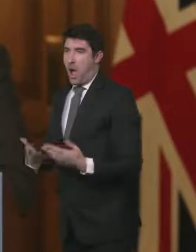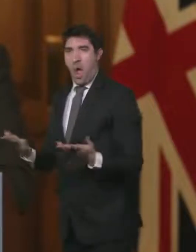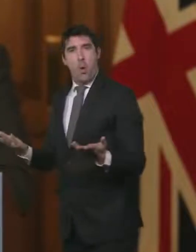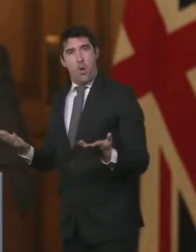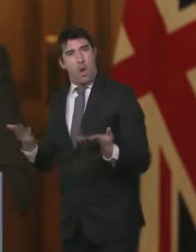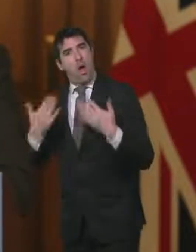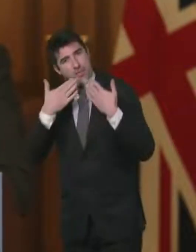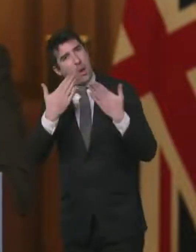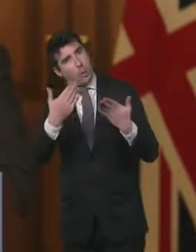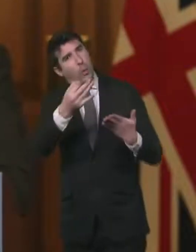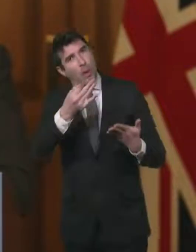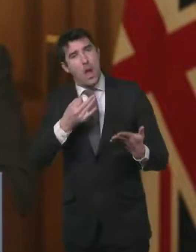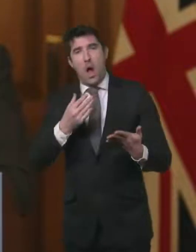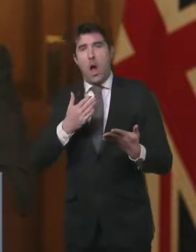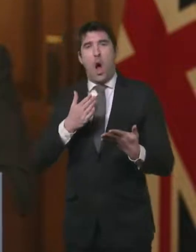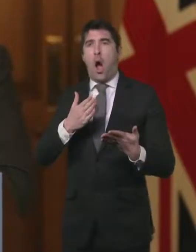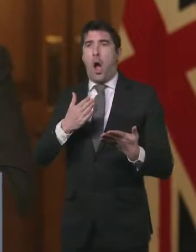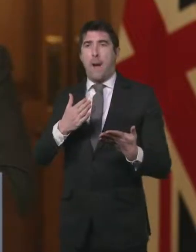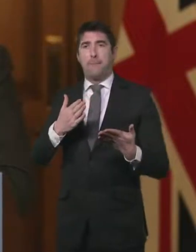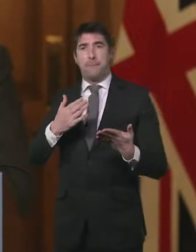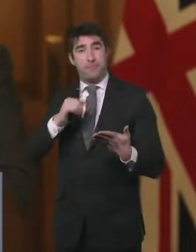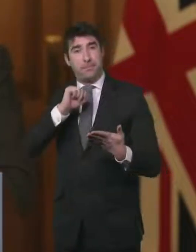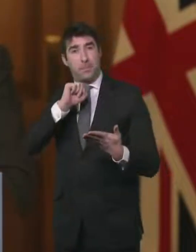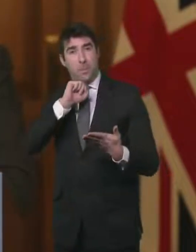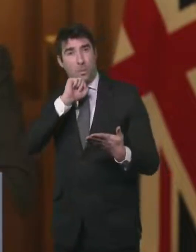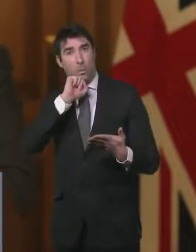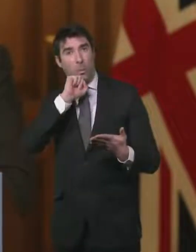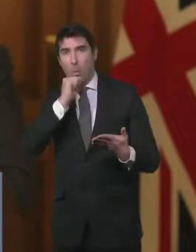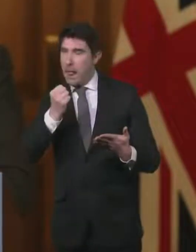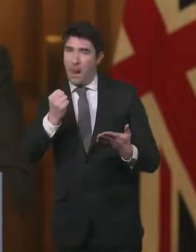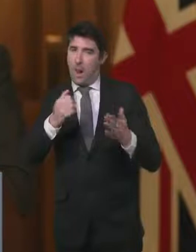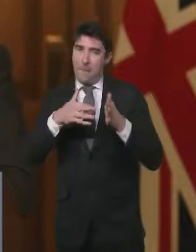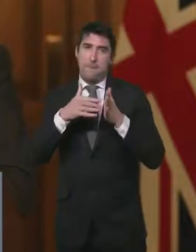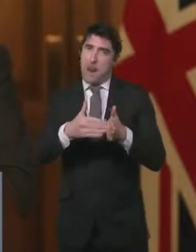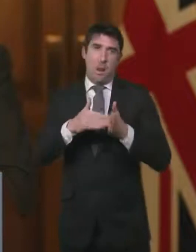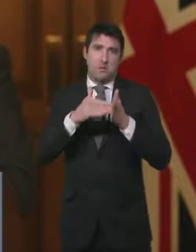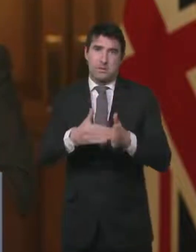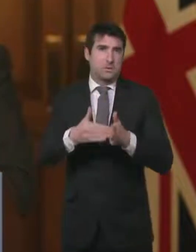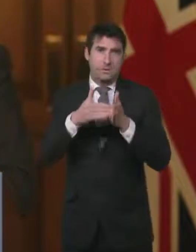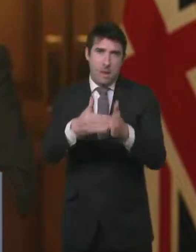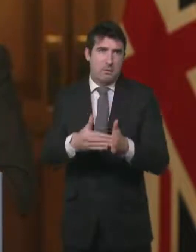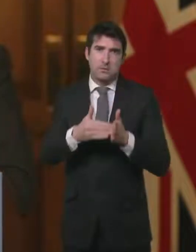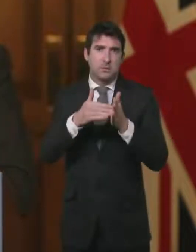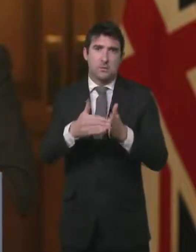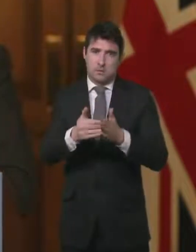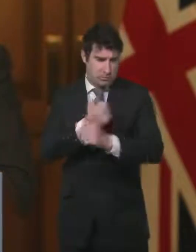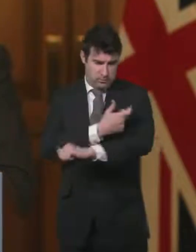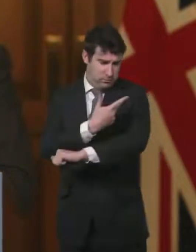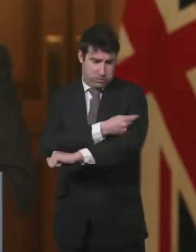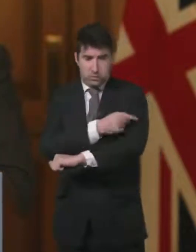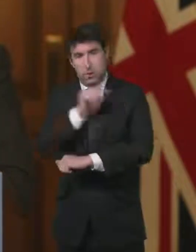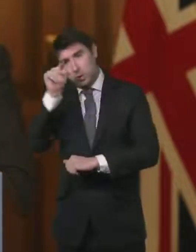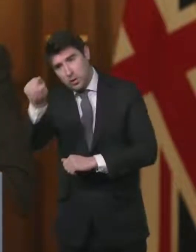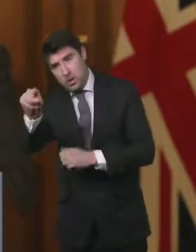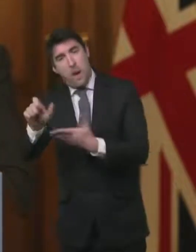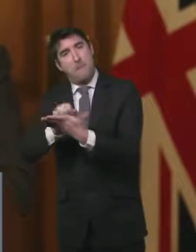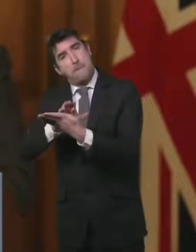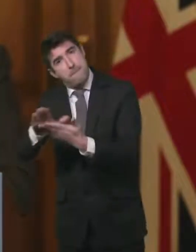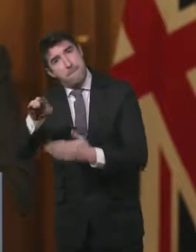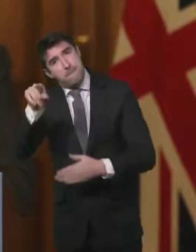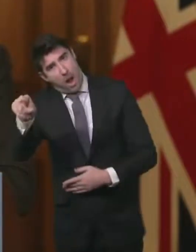millions of doses, tens of millions of doses by the end of March. We're working to get the programme going